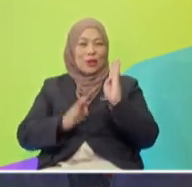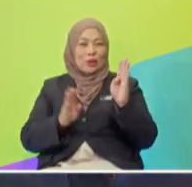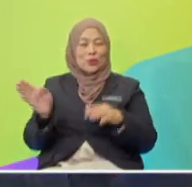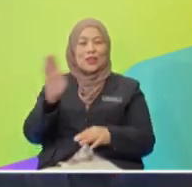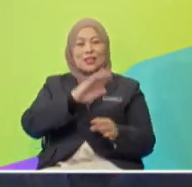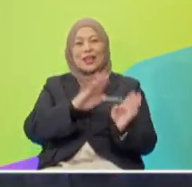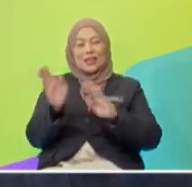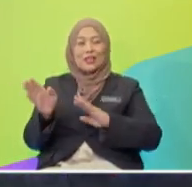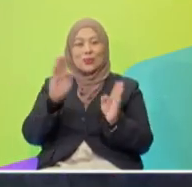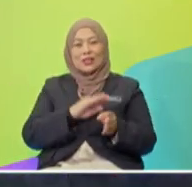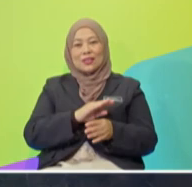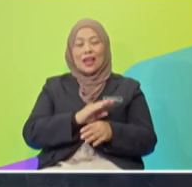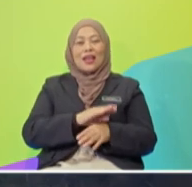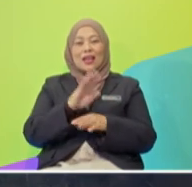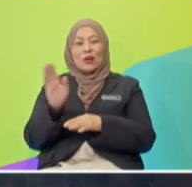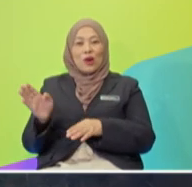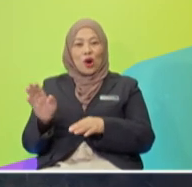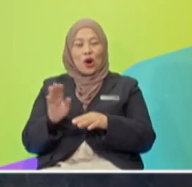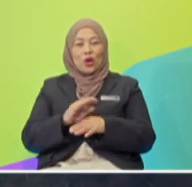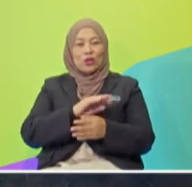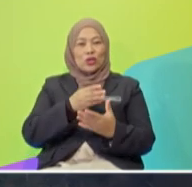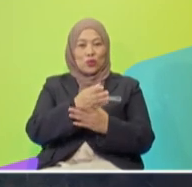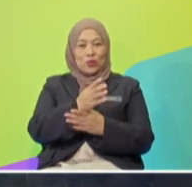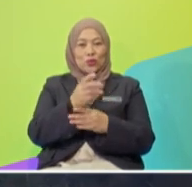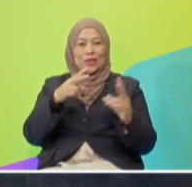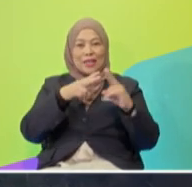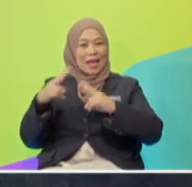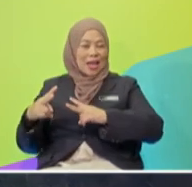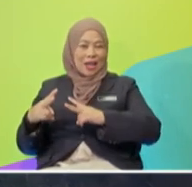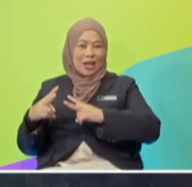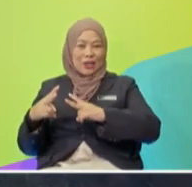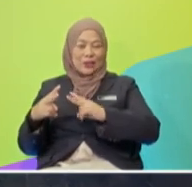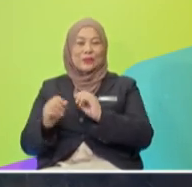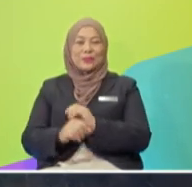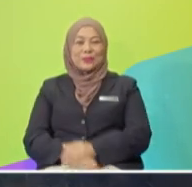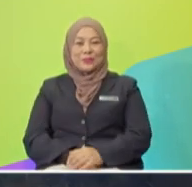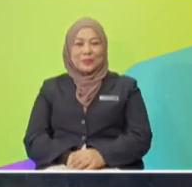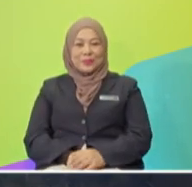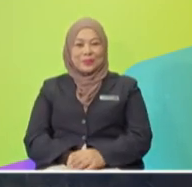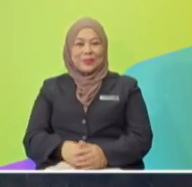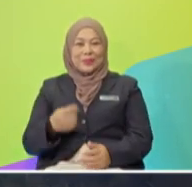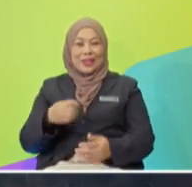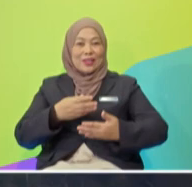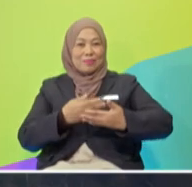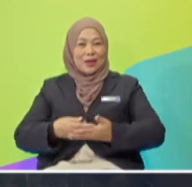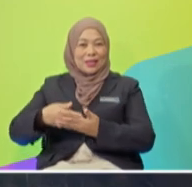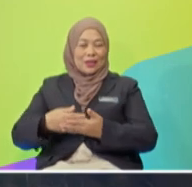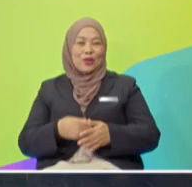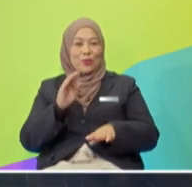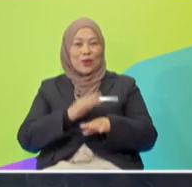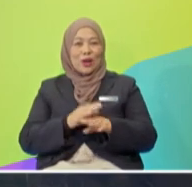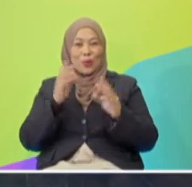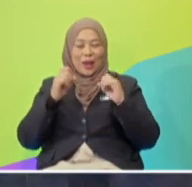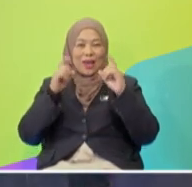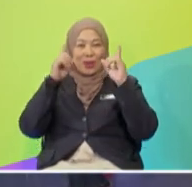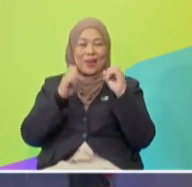go swish, swish, swish, all through the town. The baby on the bus go